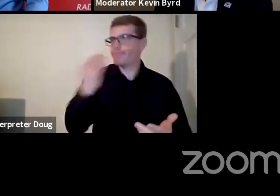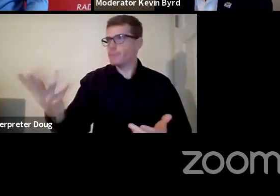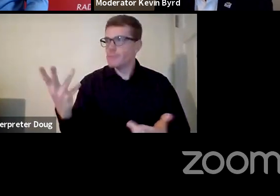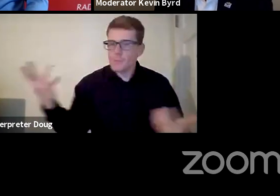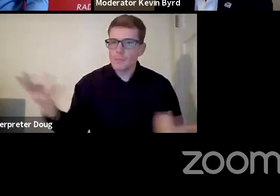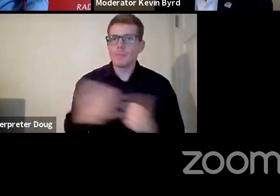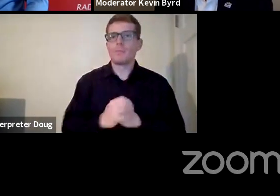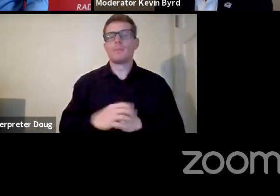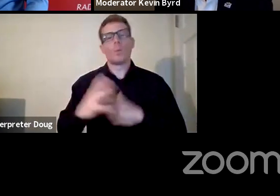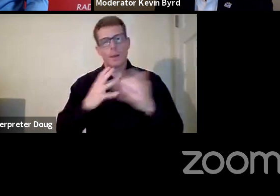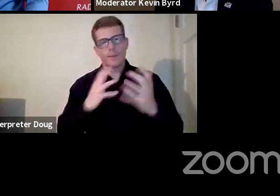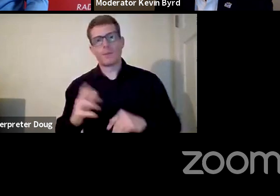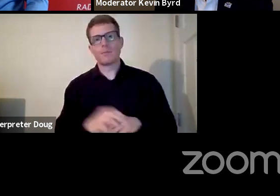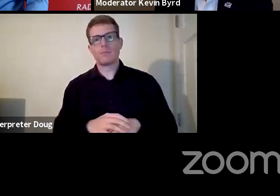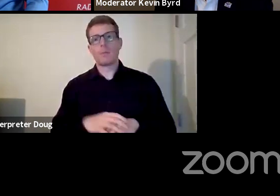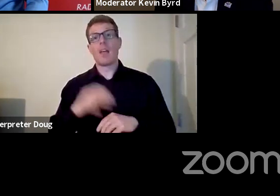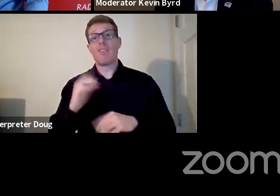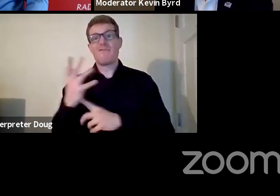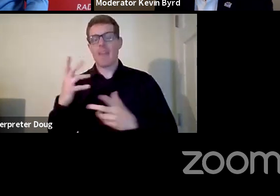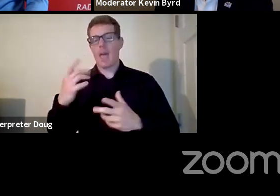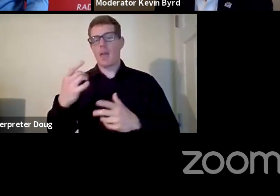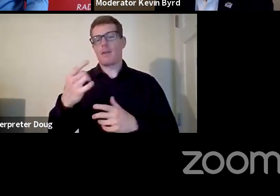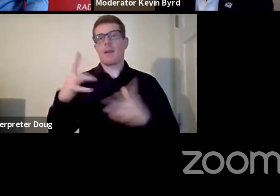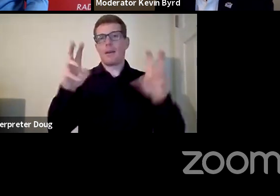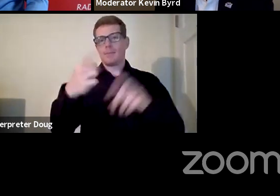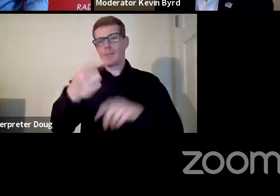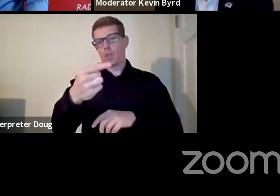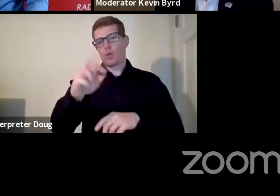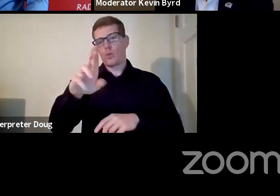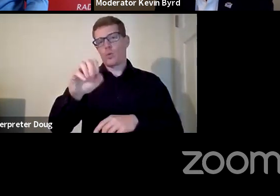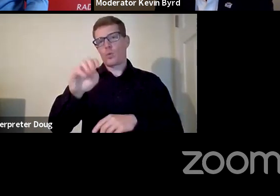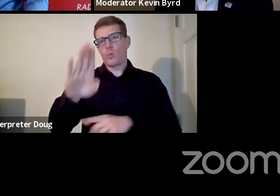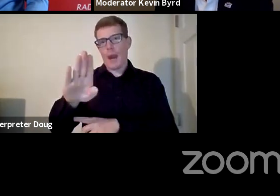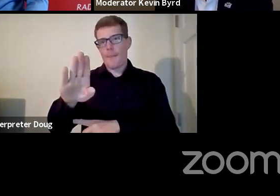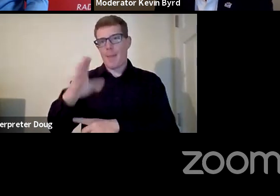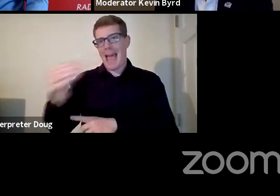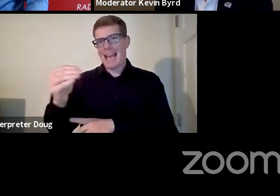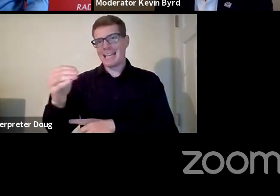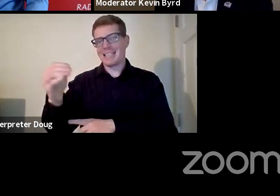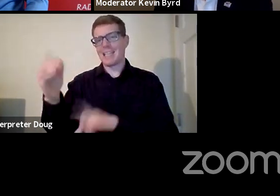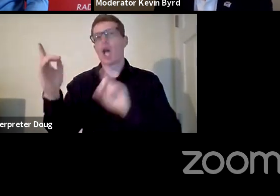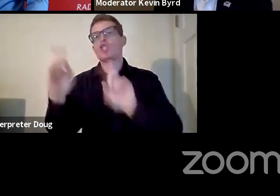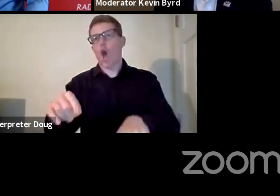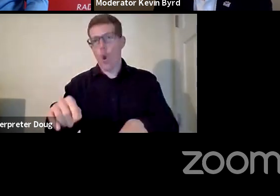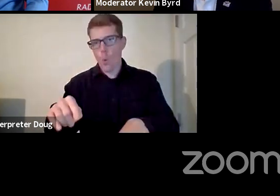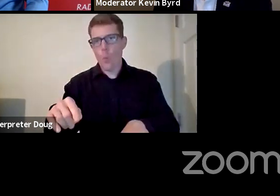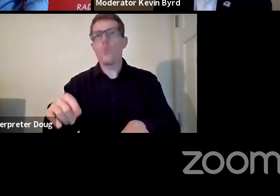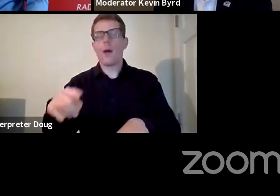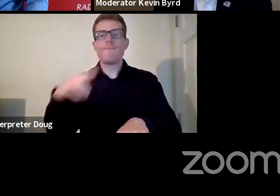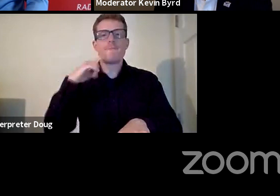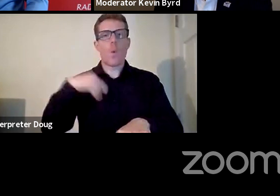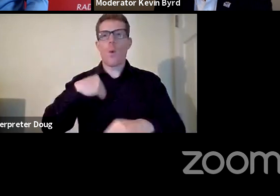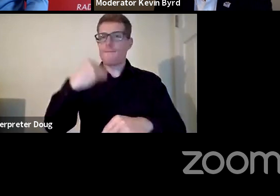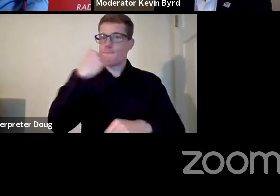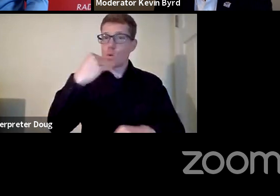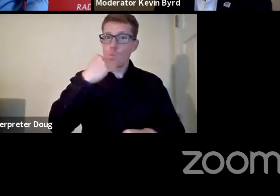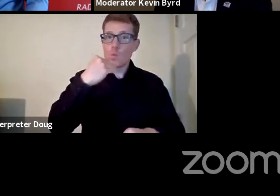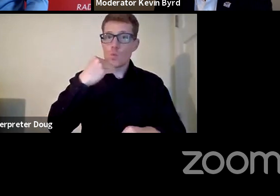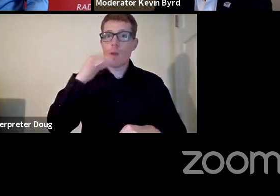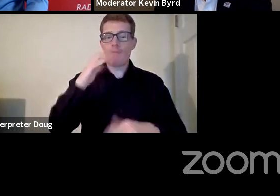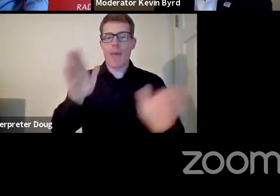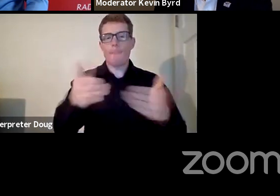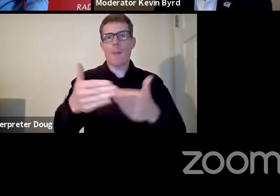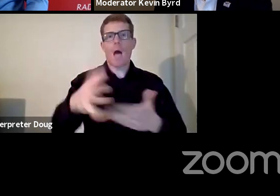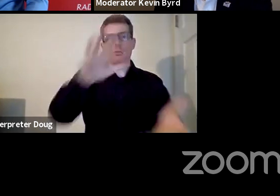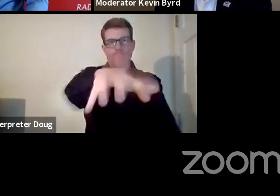opportunities. We're planning to have to allow dining facilities to be occupied, but obviously at very, very much